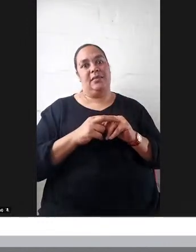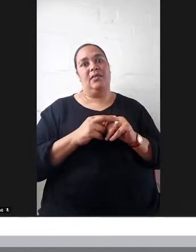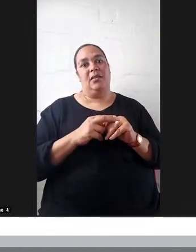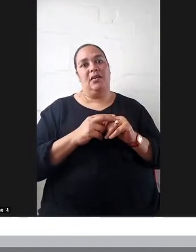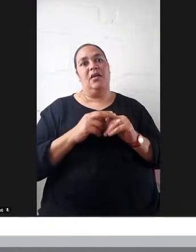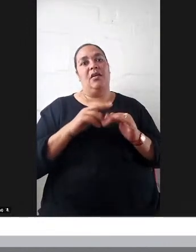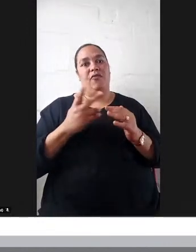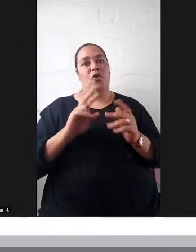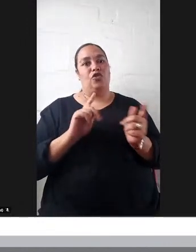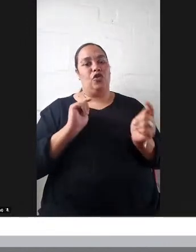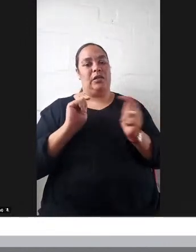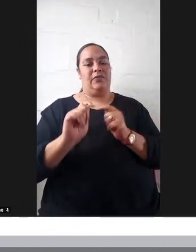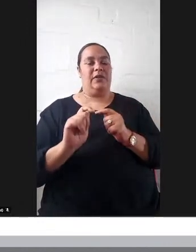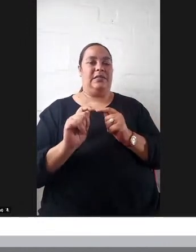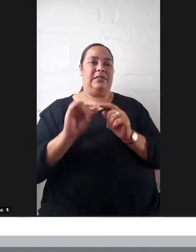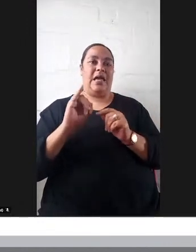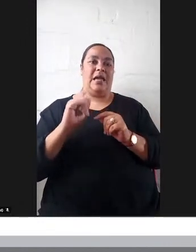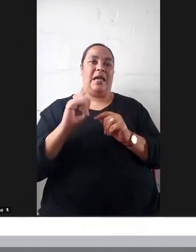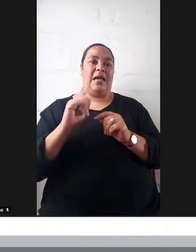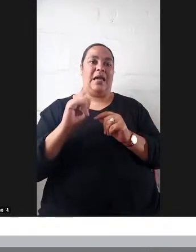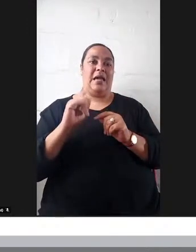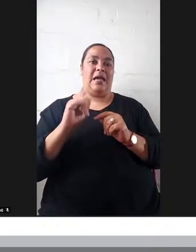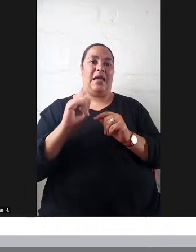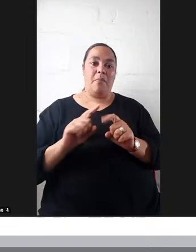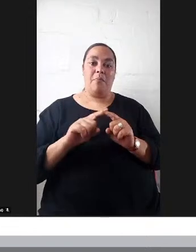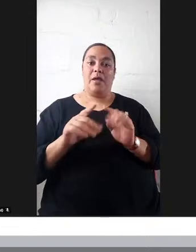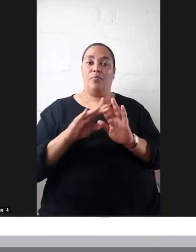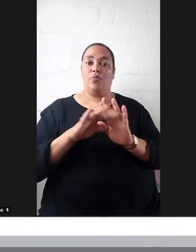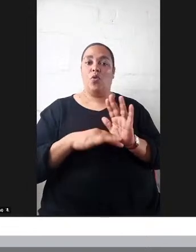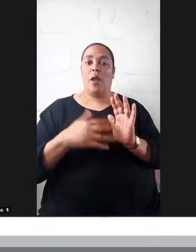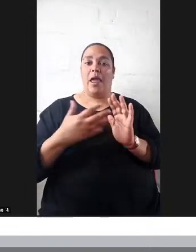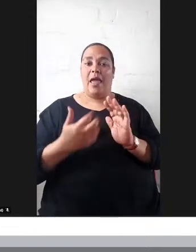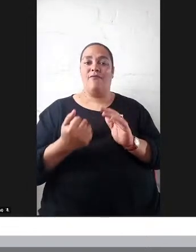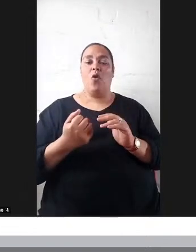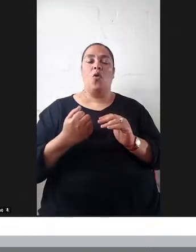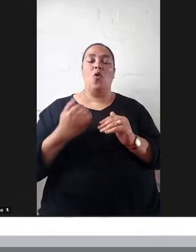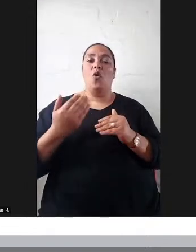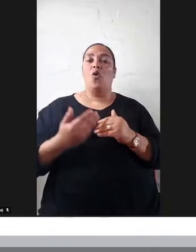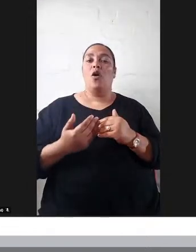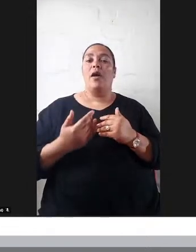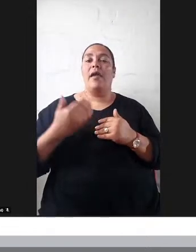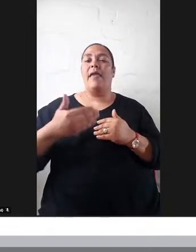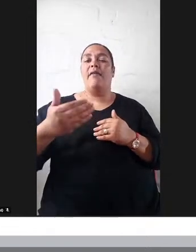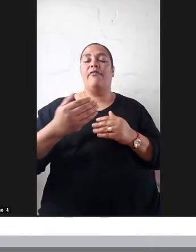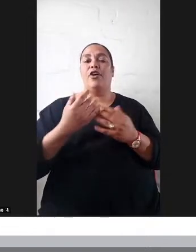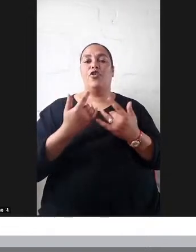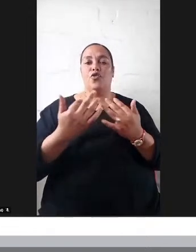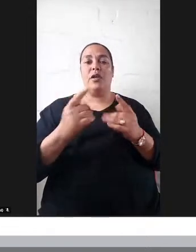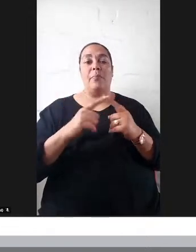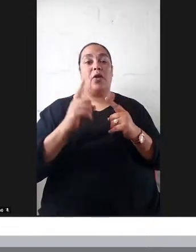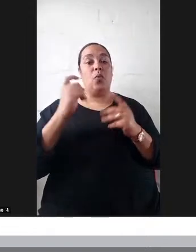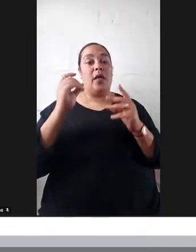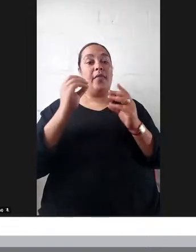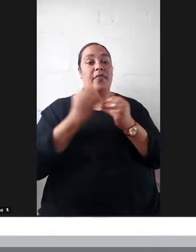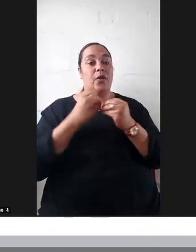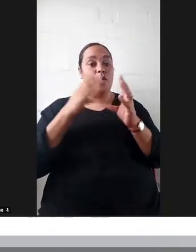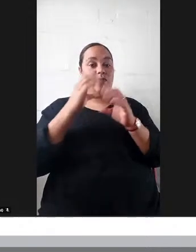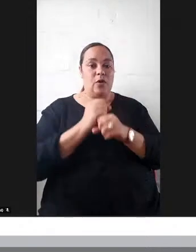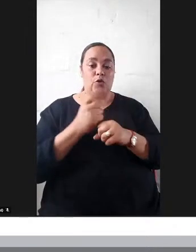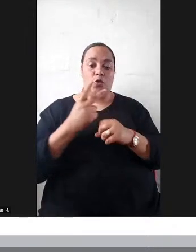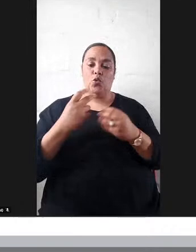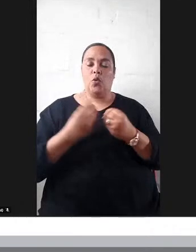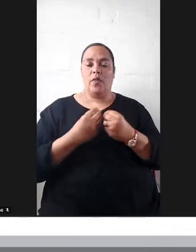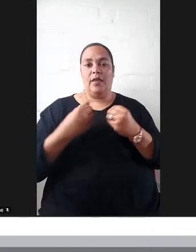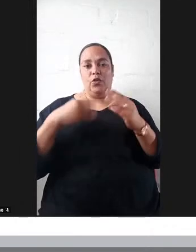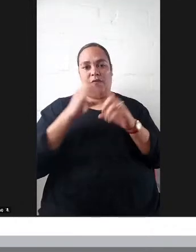IT systems. We have a program to evergreen those systems. And one of the things we're focusing on the two things that we're focusing on at